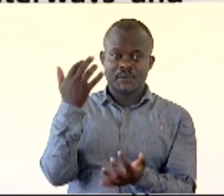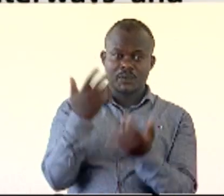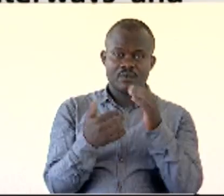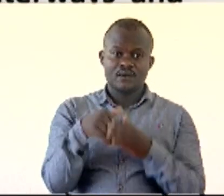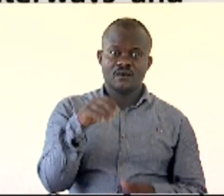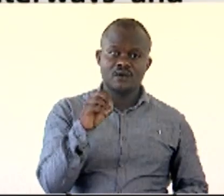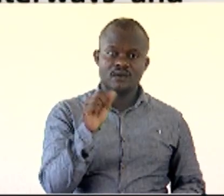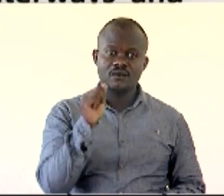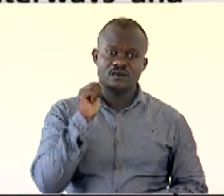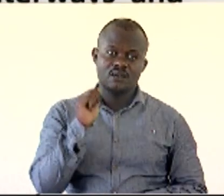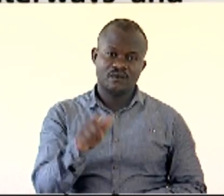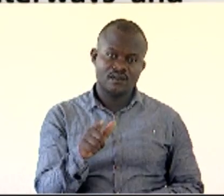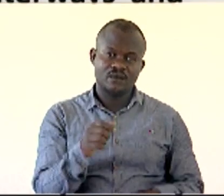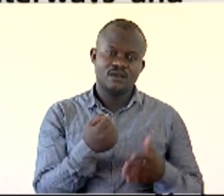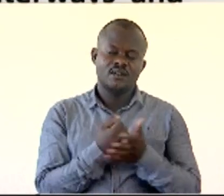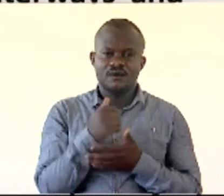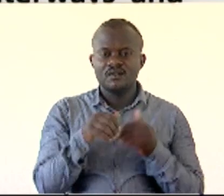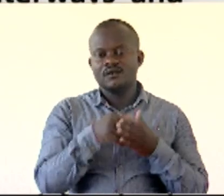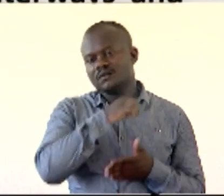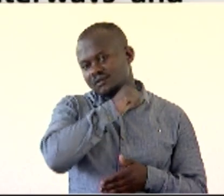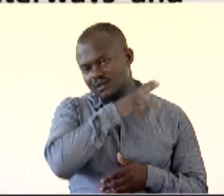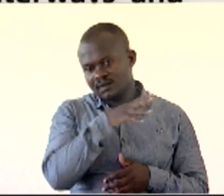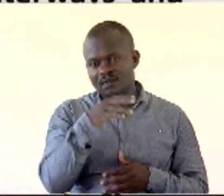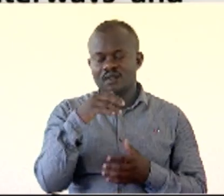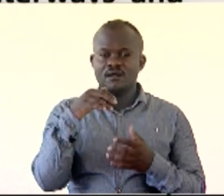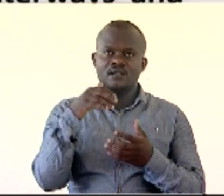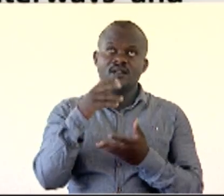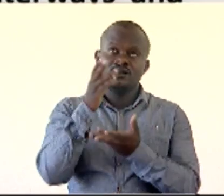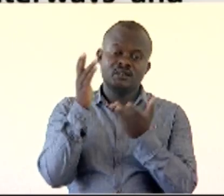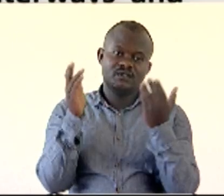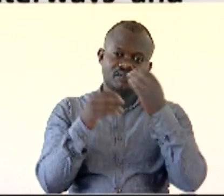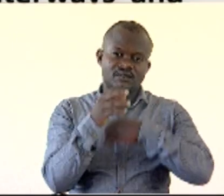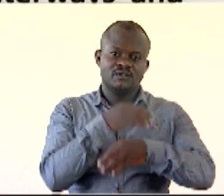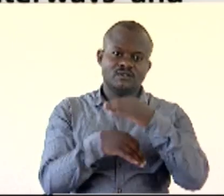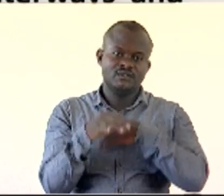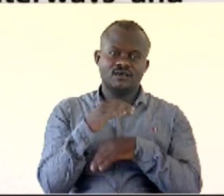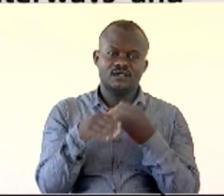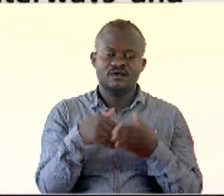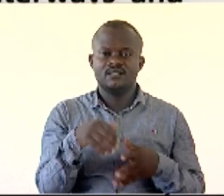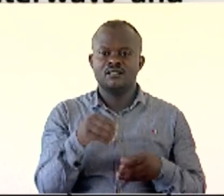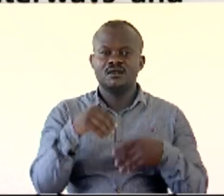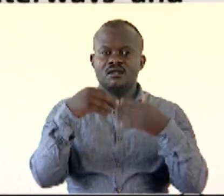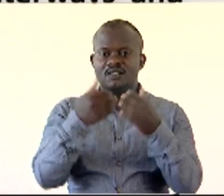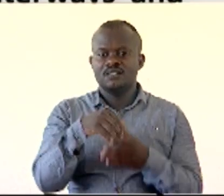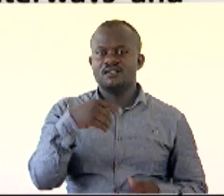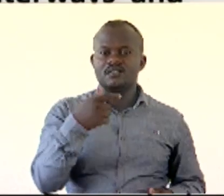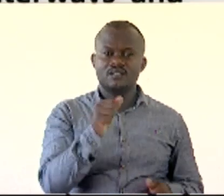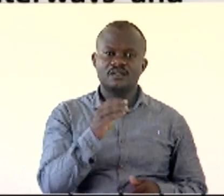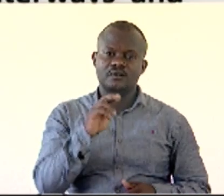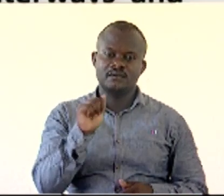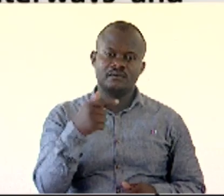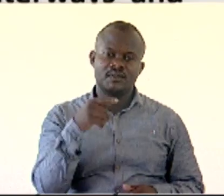to create electricity pollutes air. Industries and homes generate garbage, like we have